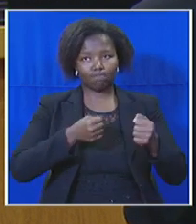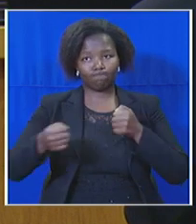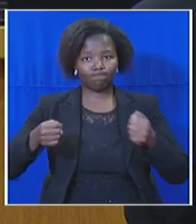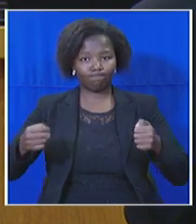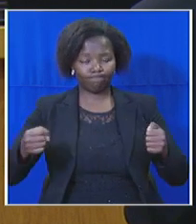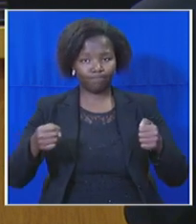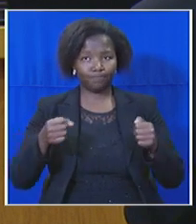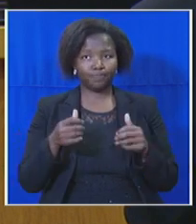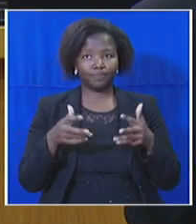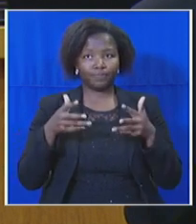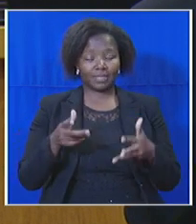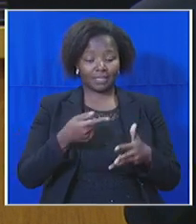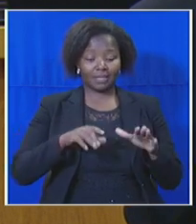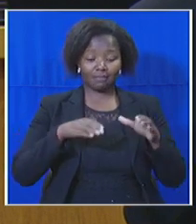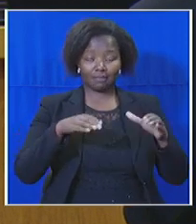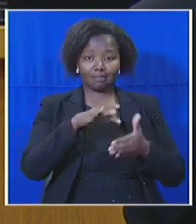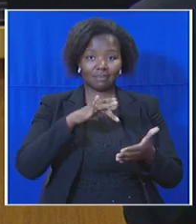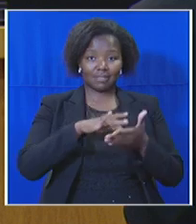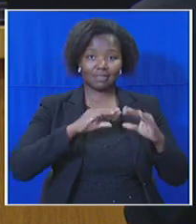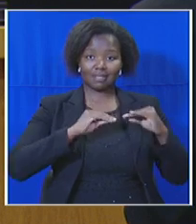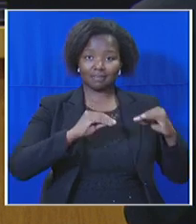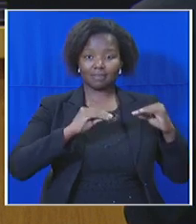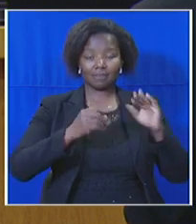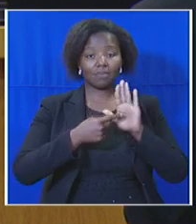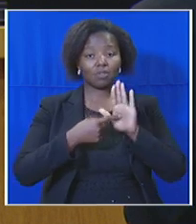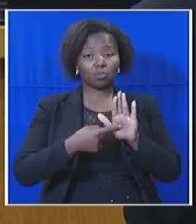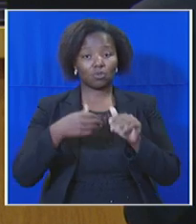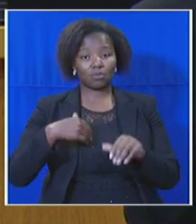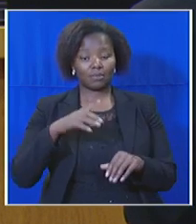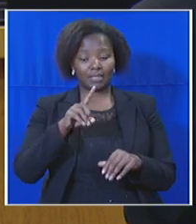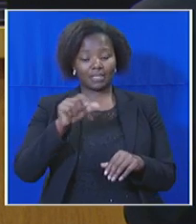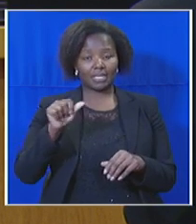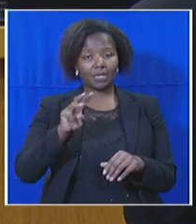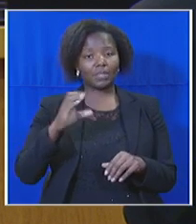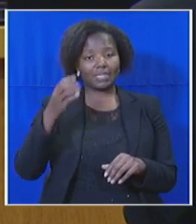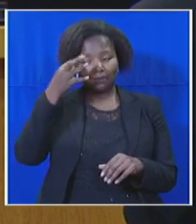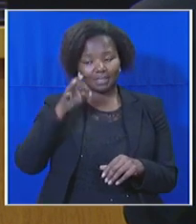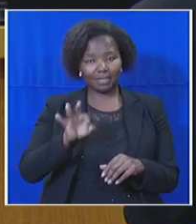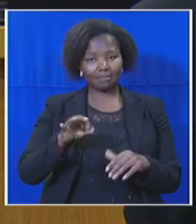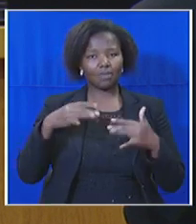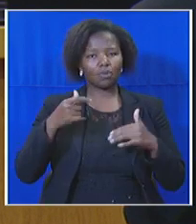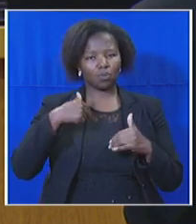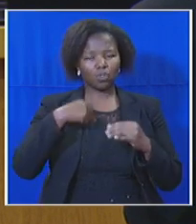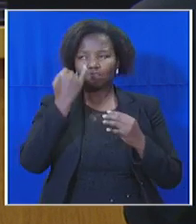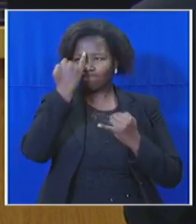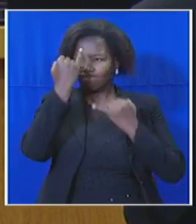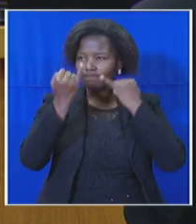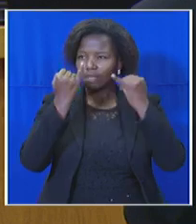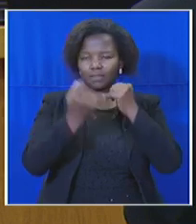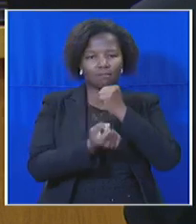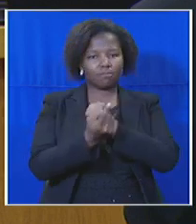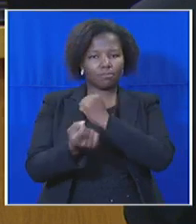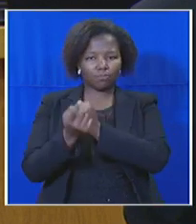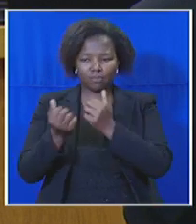the Chrysalis Academy shows the DA-led Western Cape government's commitment to be an innovative leader in addressing the